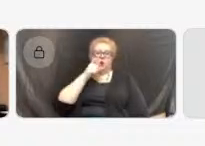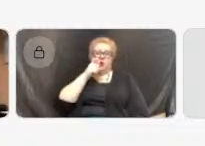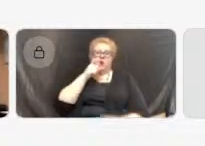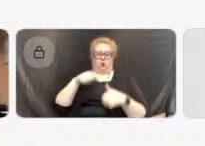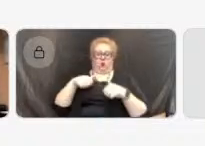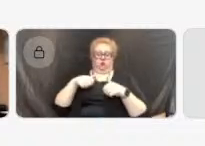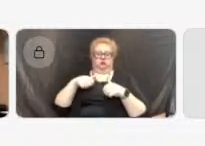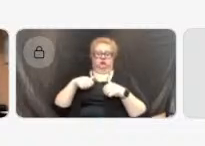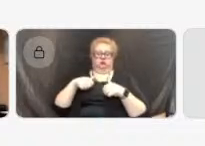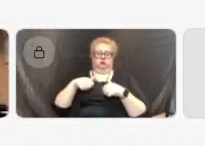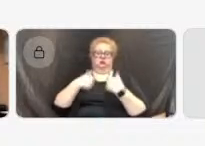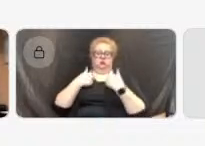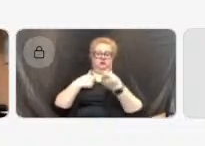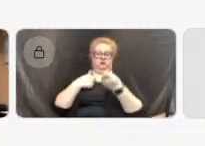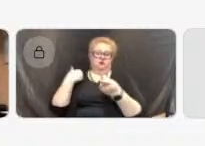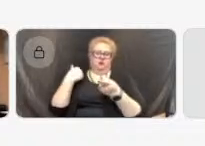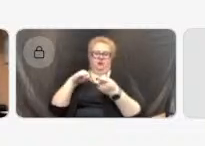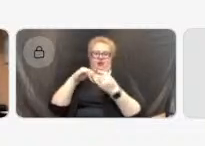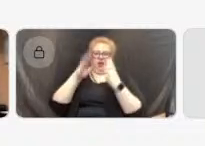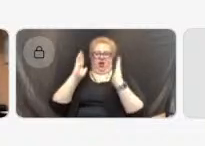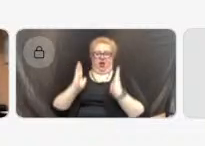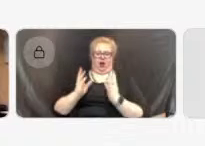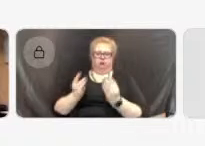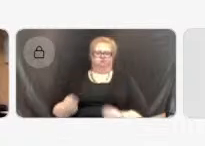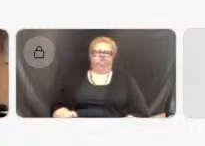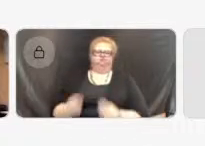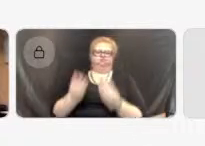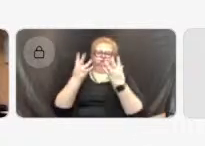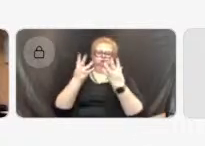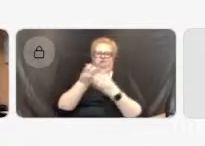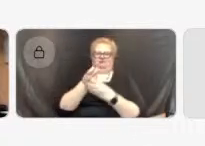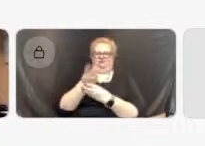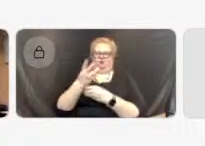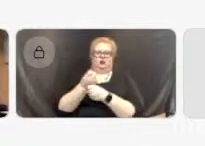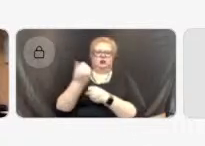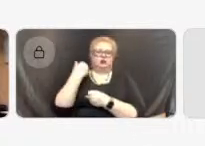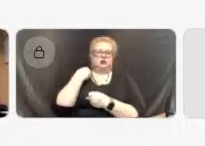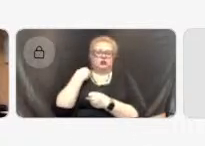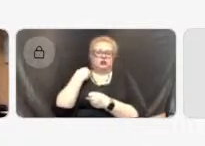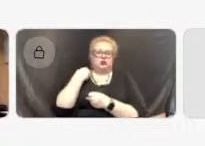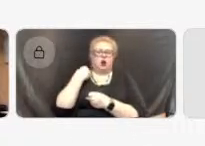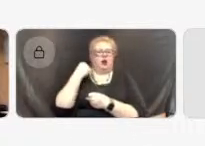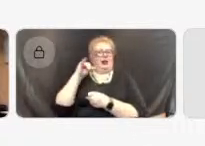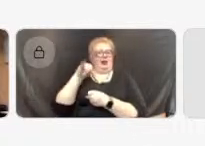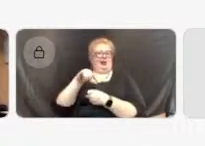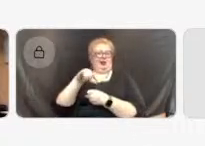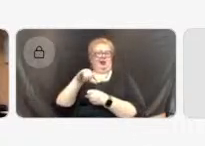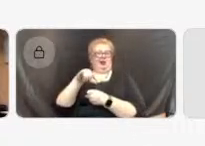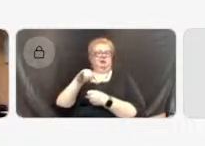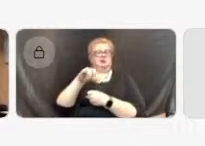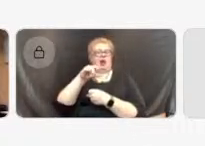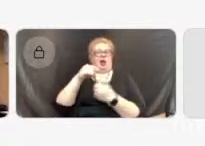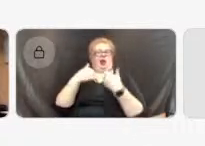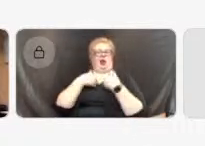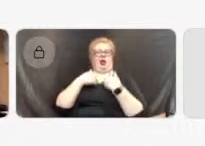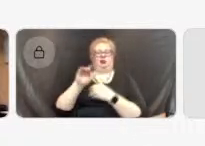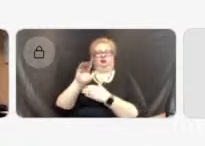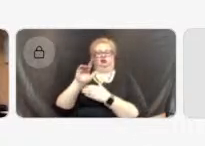owner caught fire a few years ago. And it was observing the